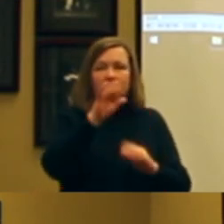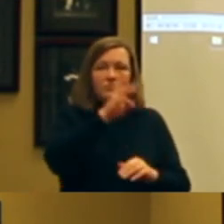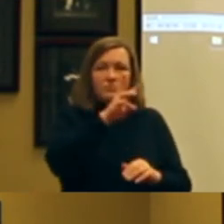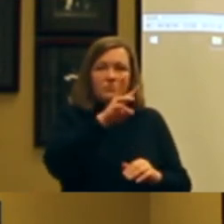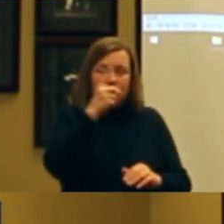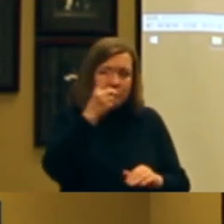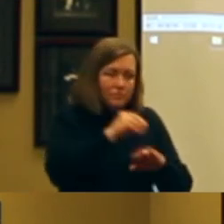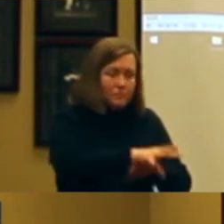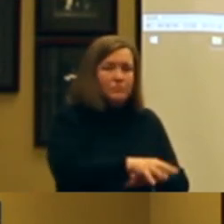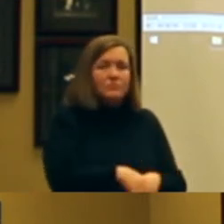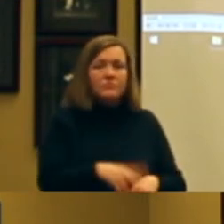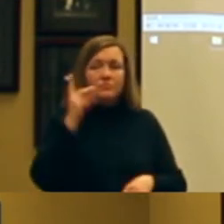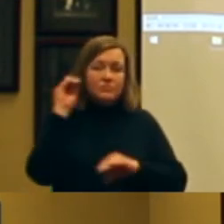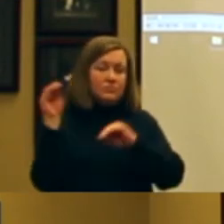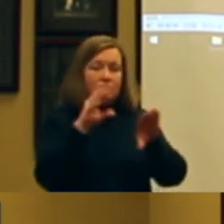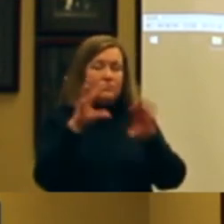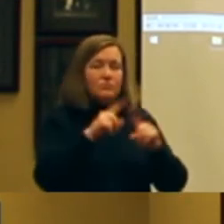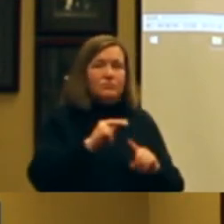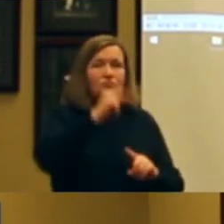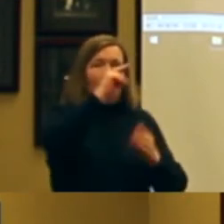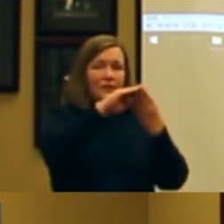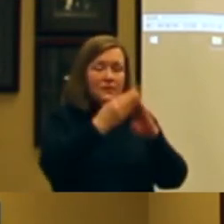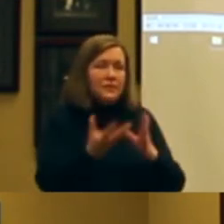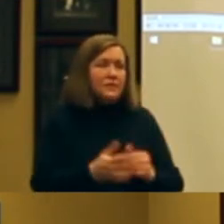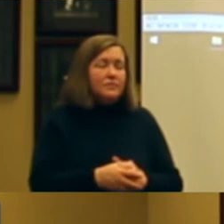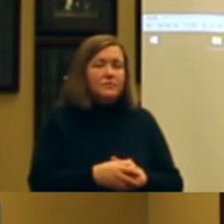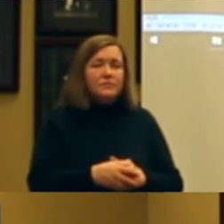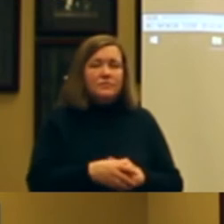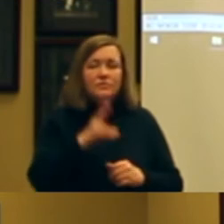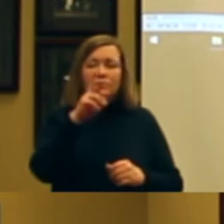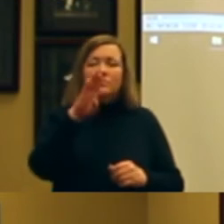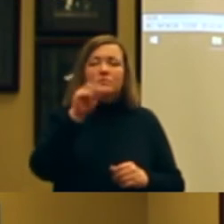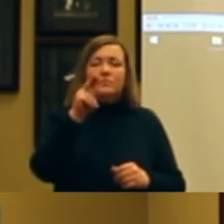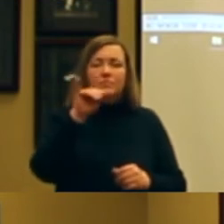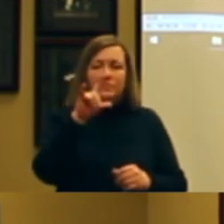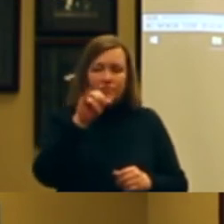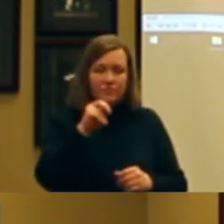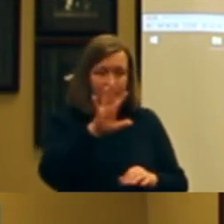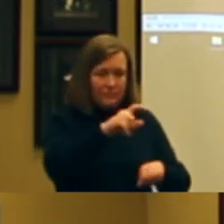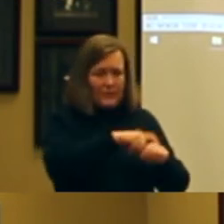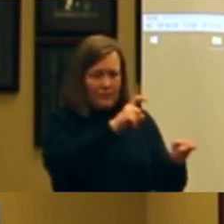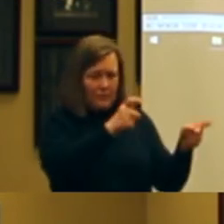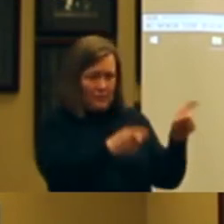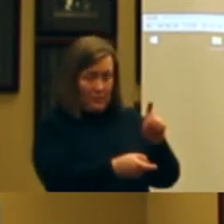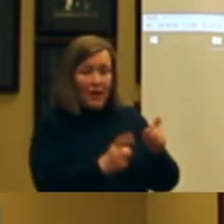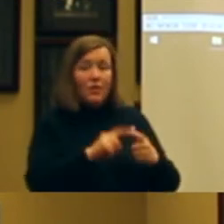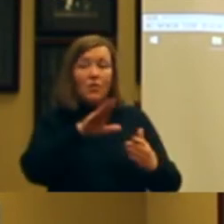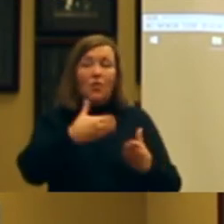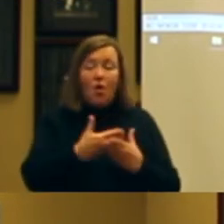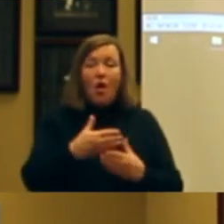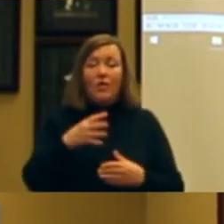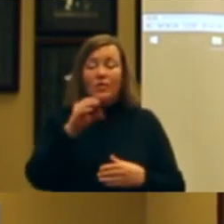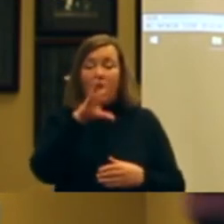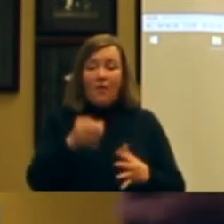World War I, the immigration to the northern city, urbanization, that all of the African Americans moved